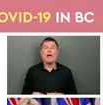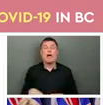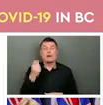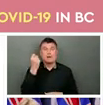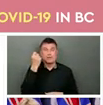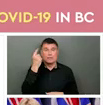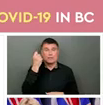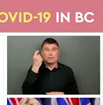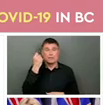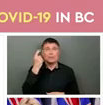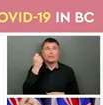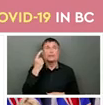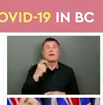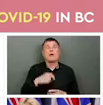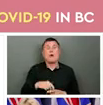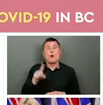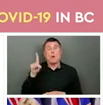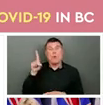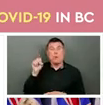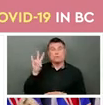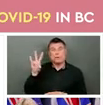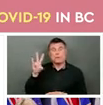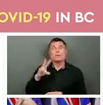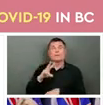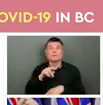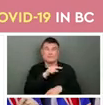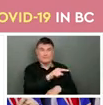144,848 people have recovered from COVID-19.